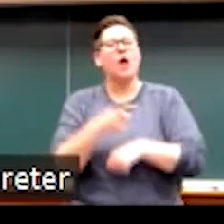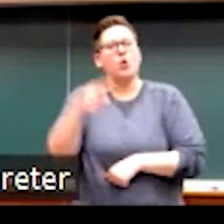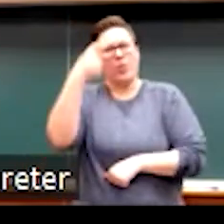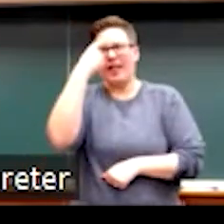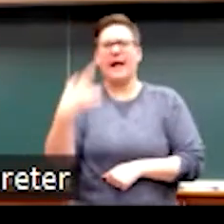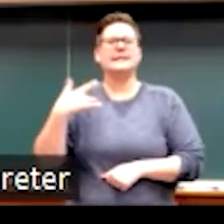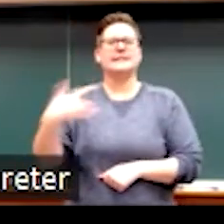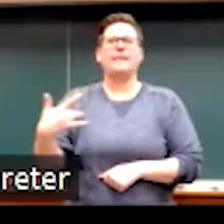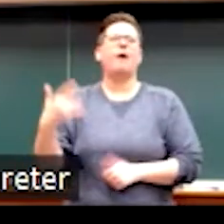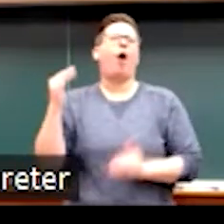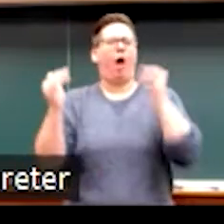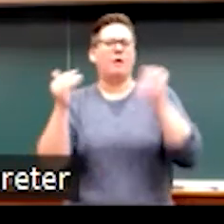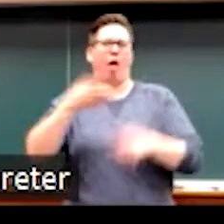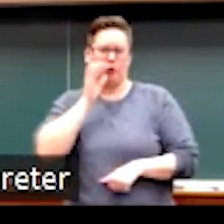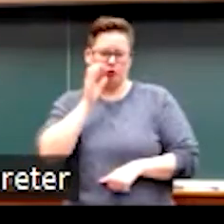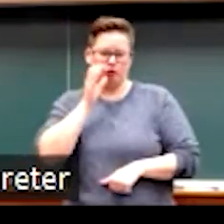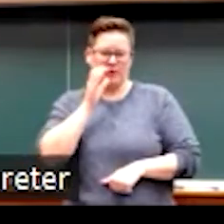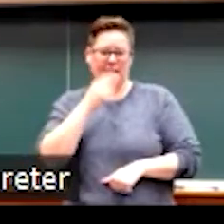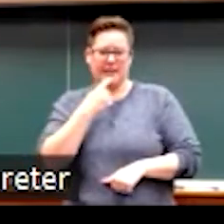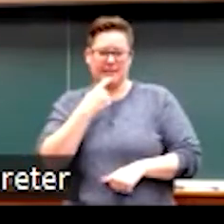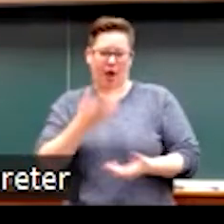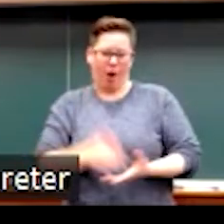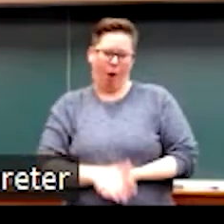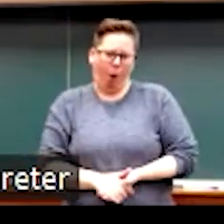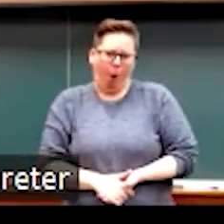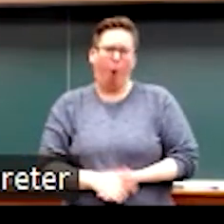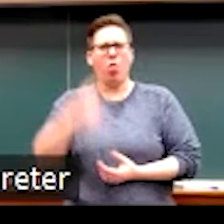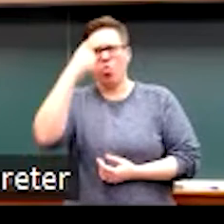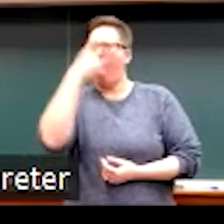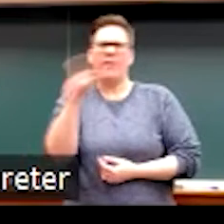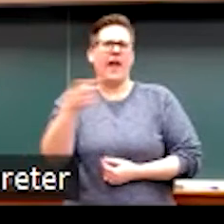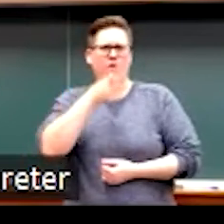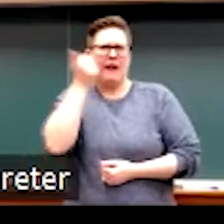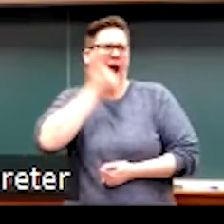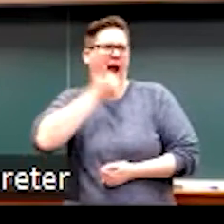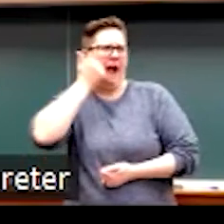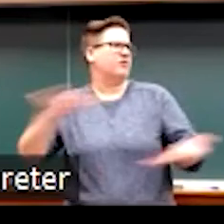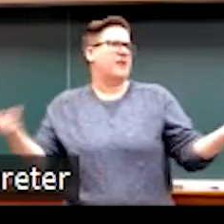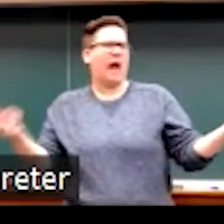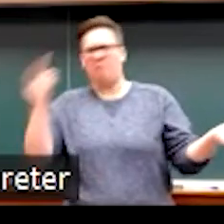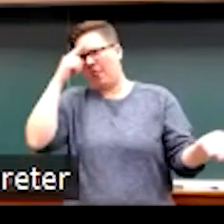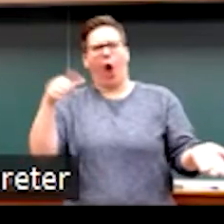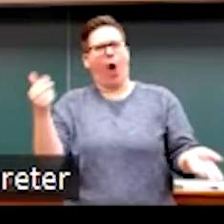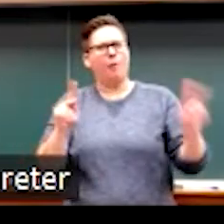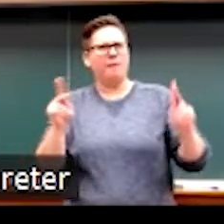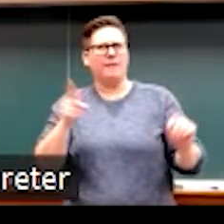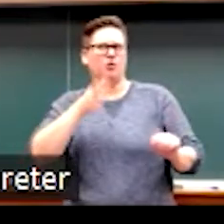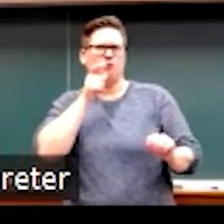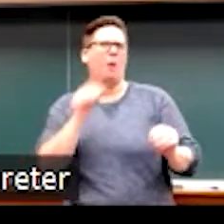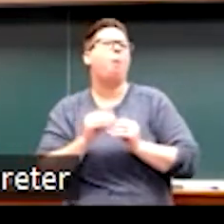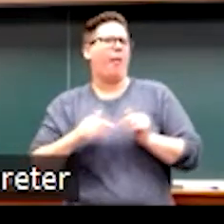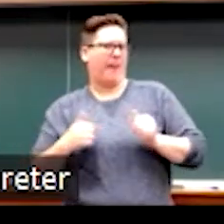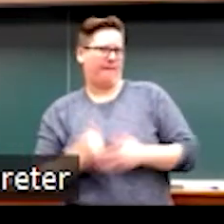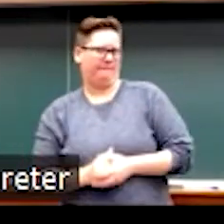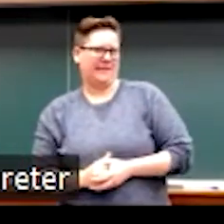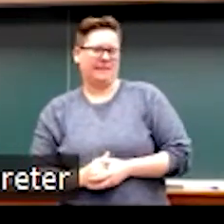think a typical adult drinks? And there you say, they thought it was 7 out of 7. Like, I think other people probably drink more than I do.